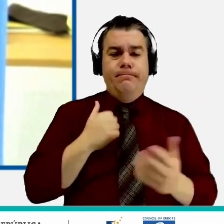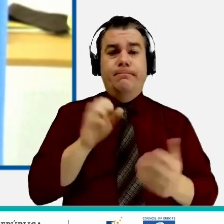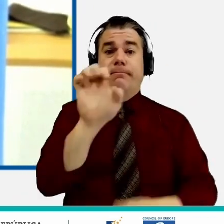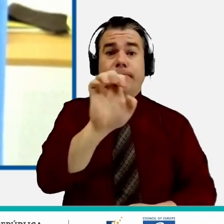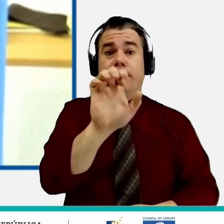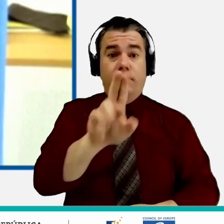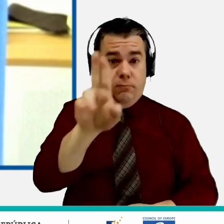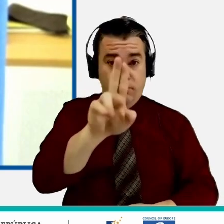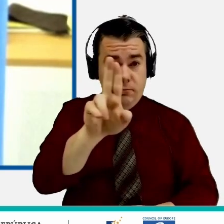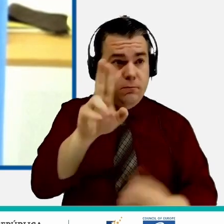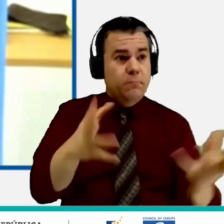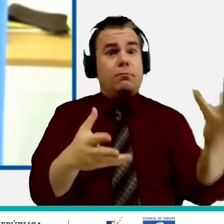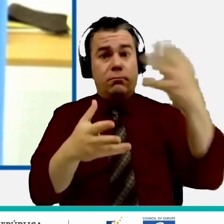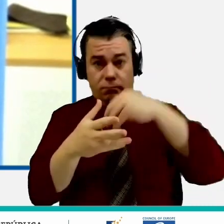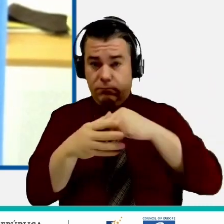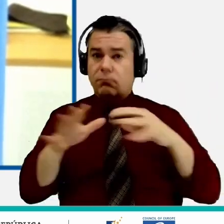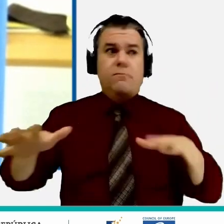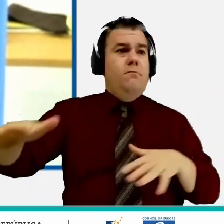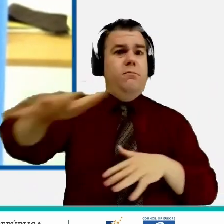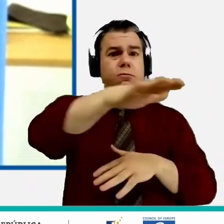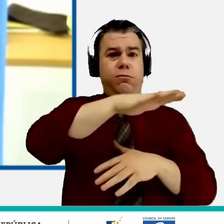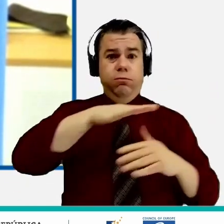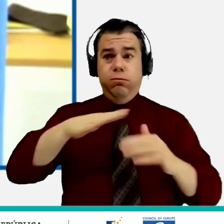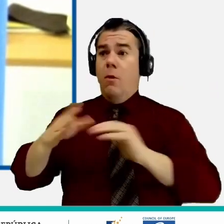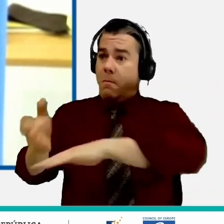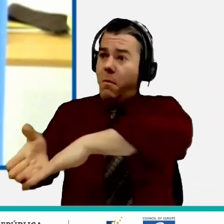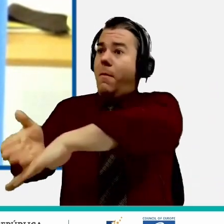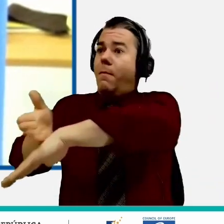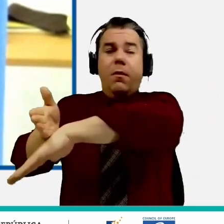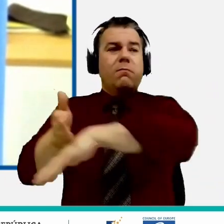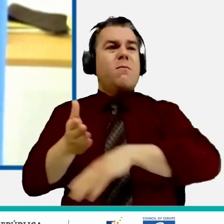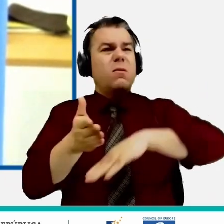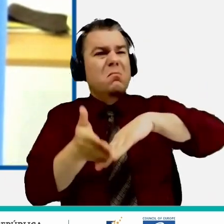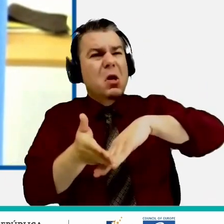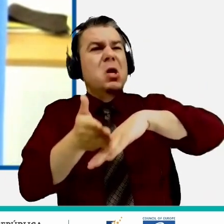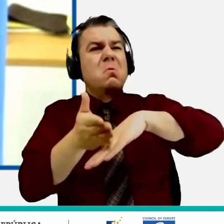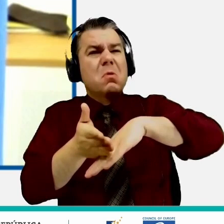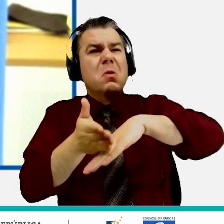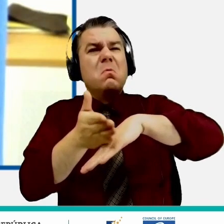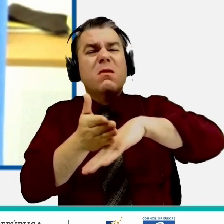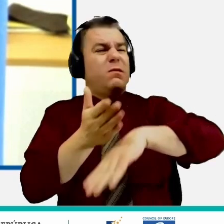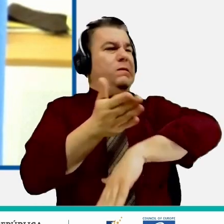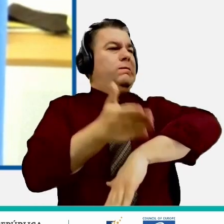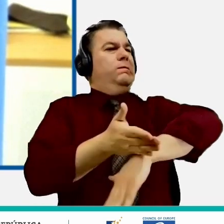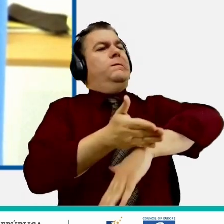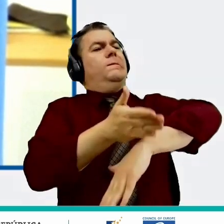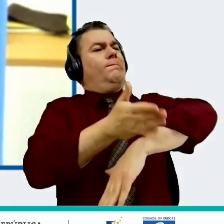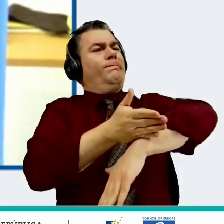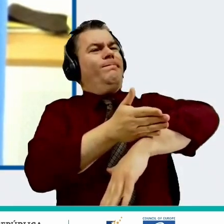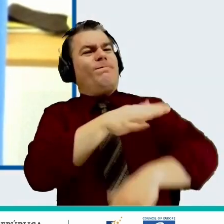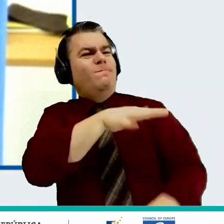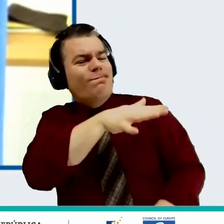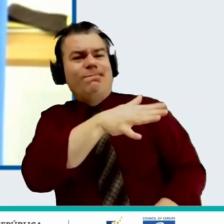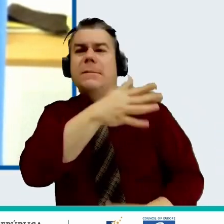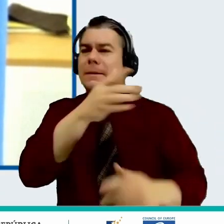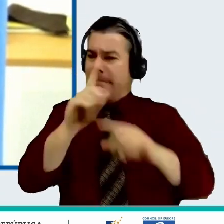progress across the region is uneven, and we will need to work very hard to accelerate on all